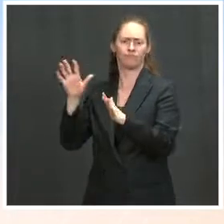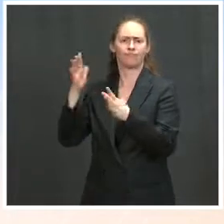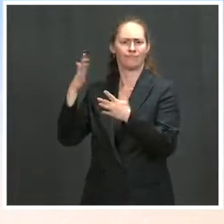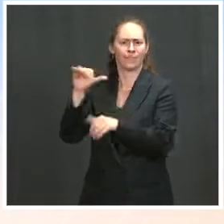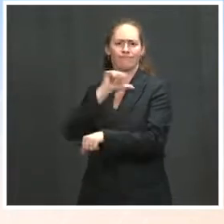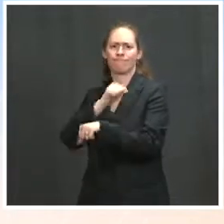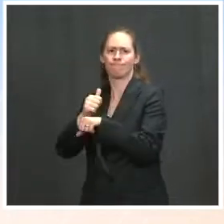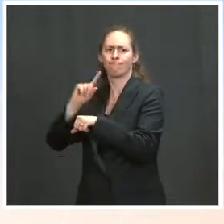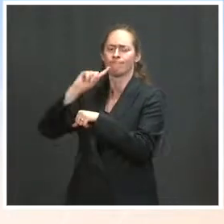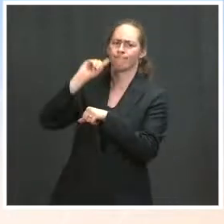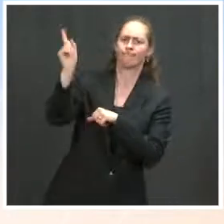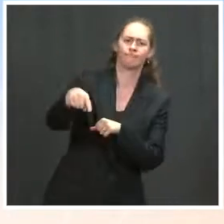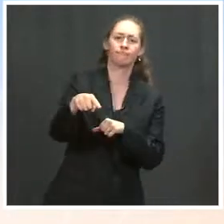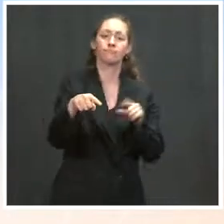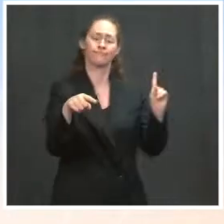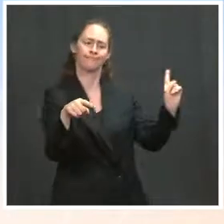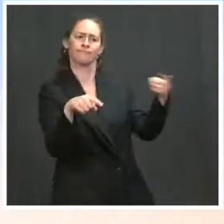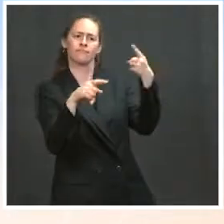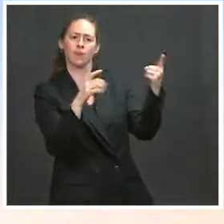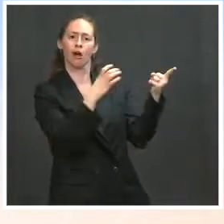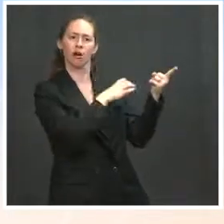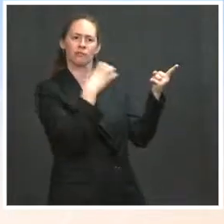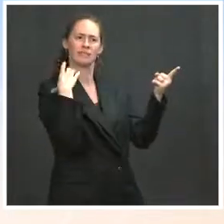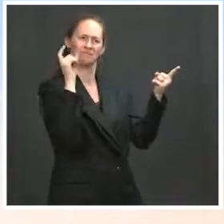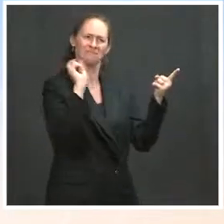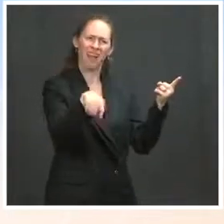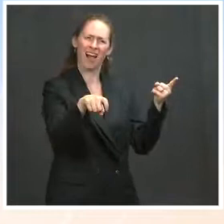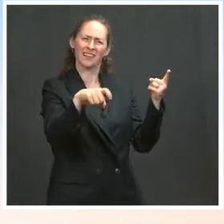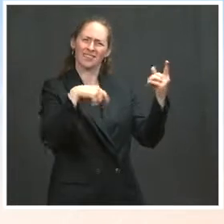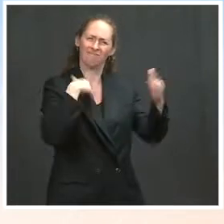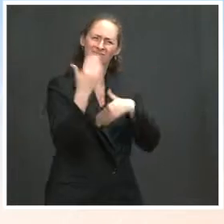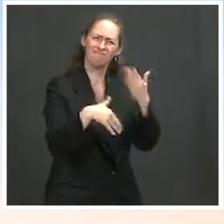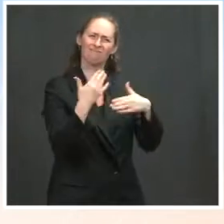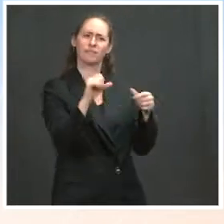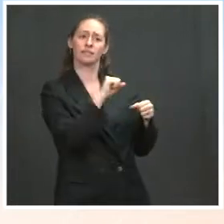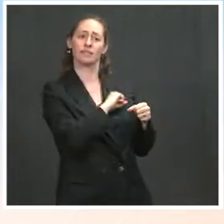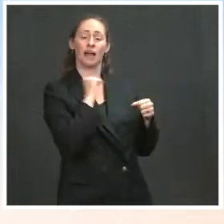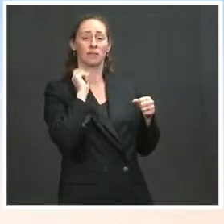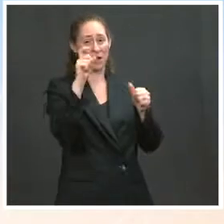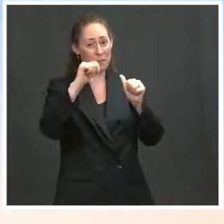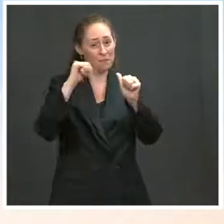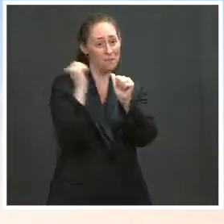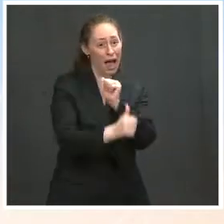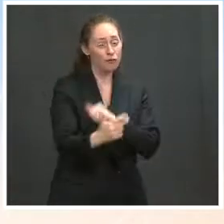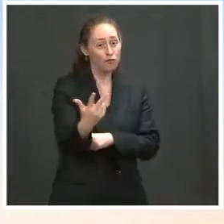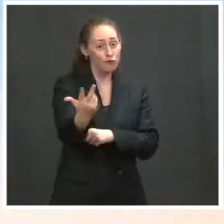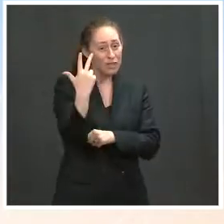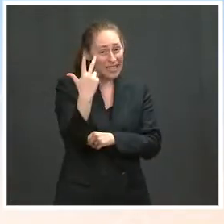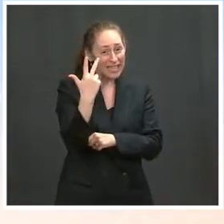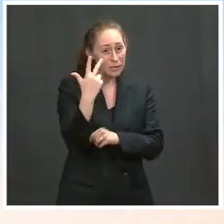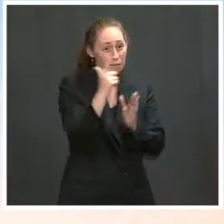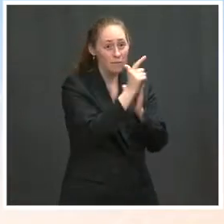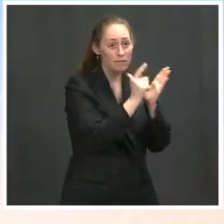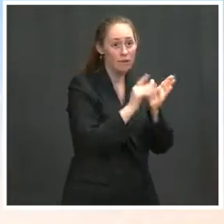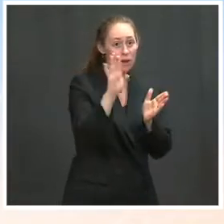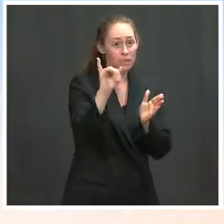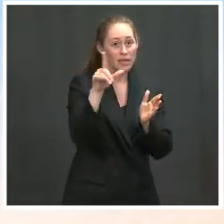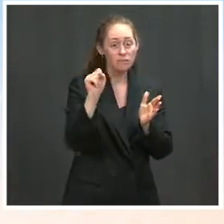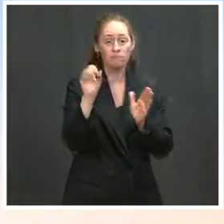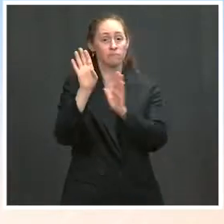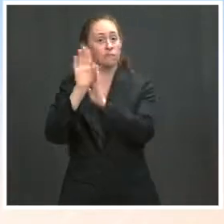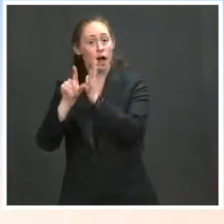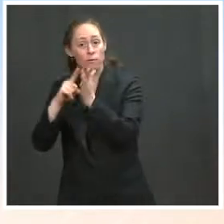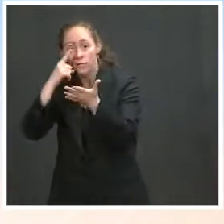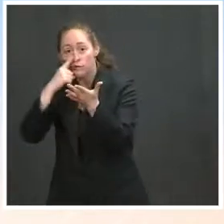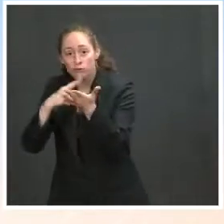action, including calling on the Senate to pass the 3 bills to strengthen background checks that have already cleared the House with